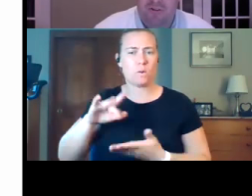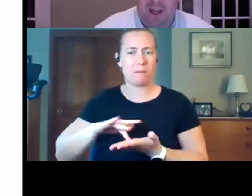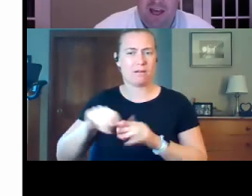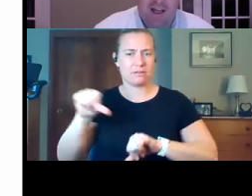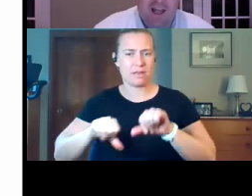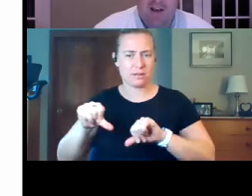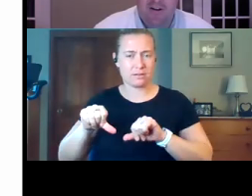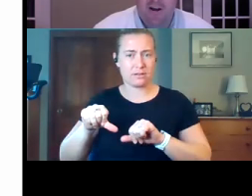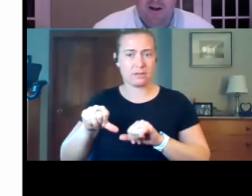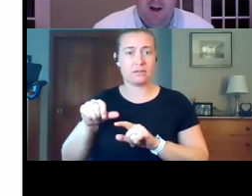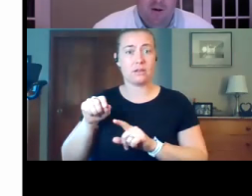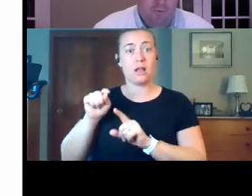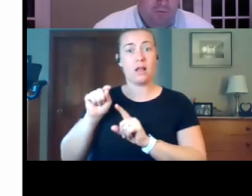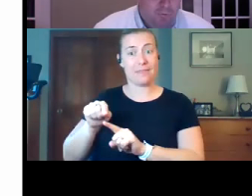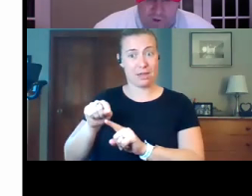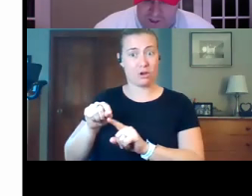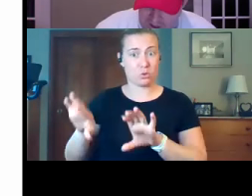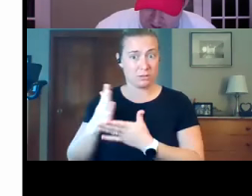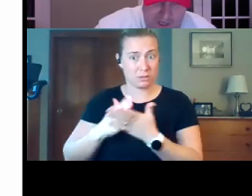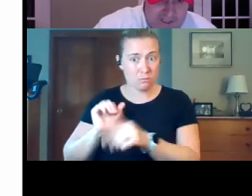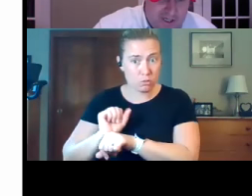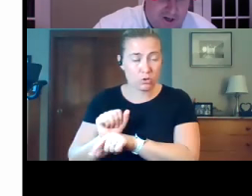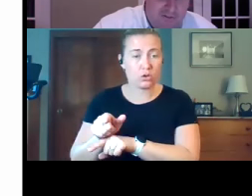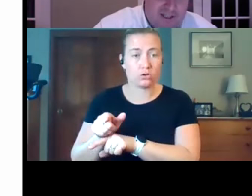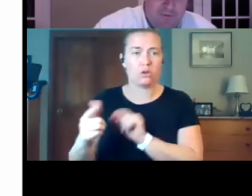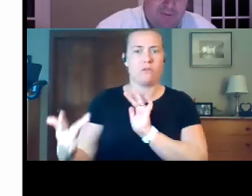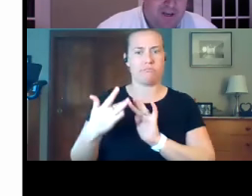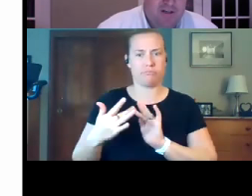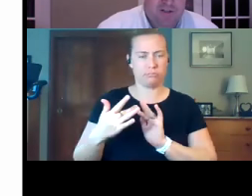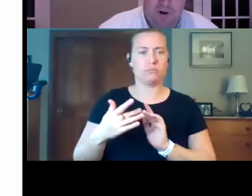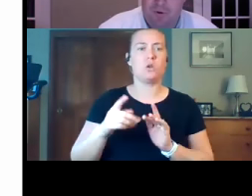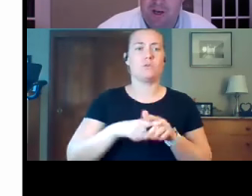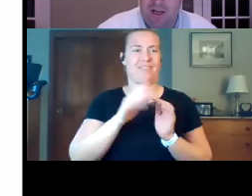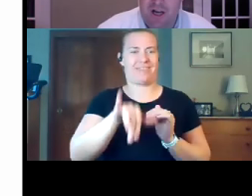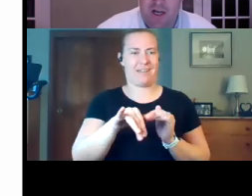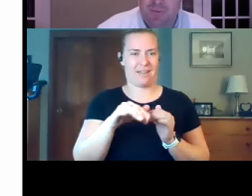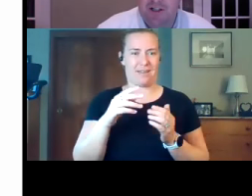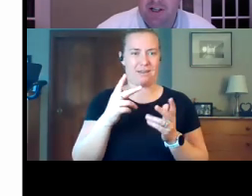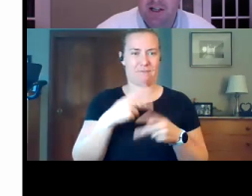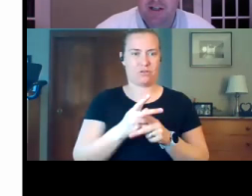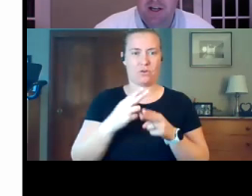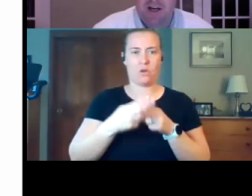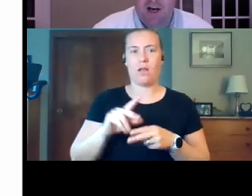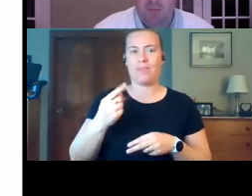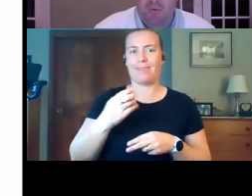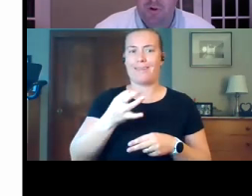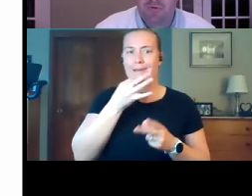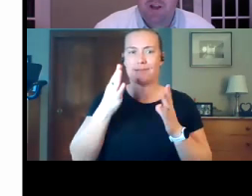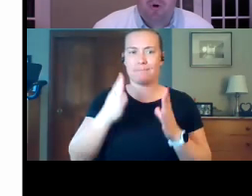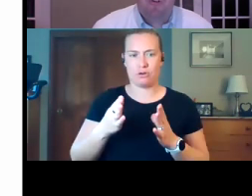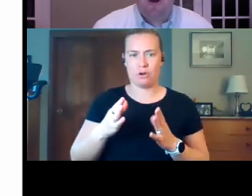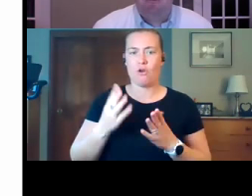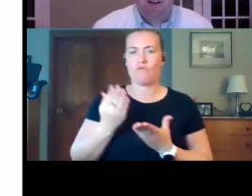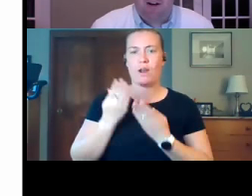the VA. And we started this project called the Expert Recommendations for Implementing Change Project, which was